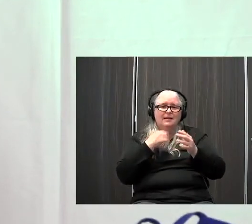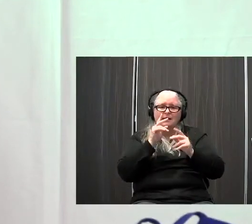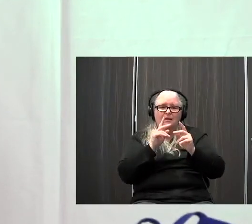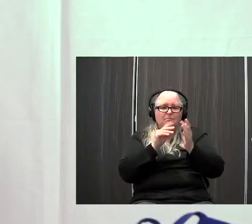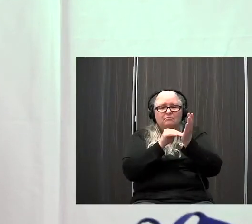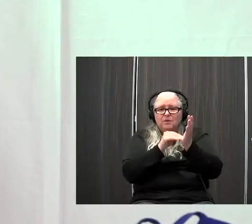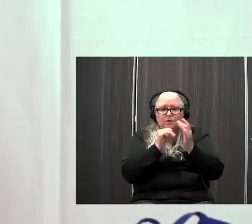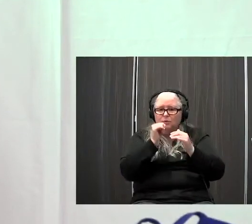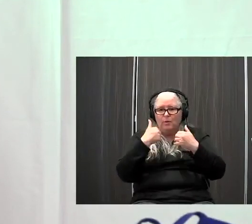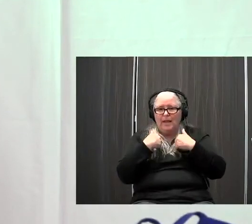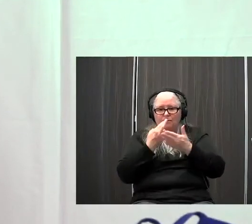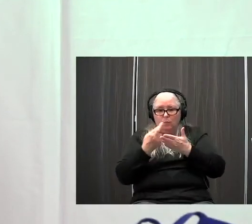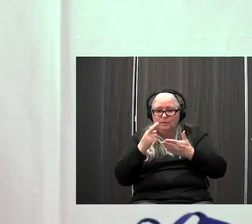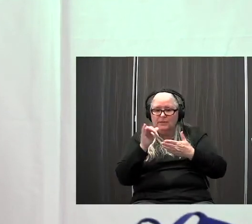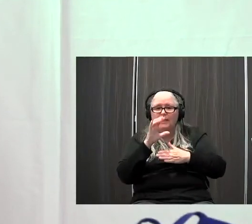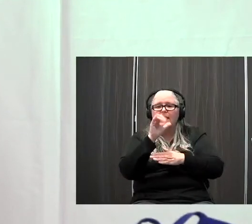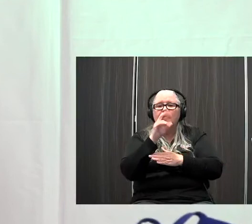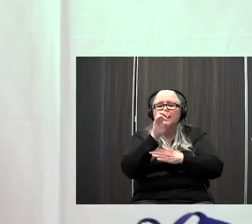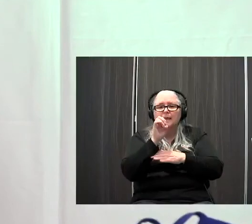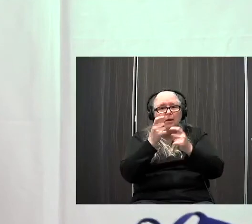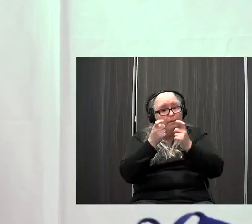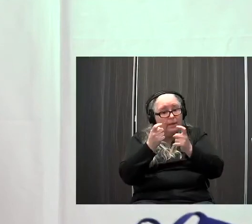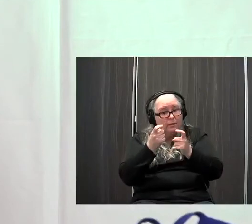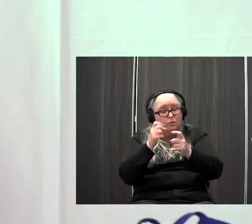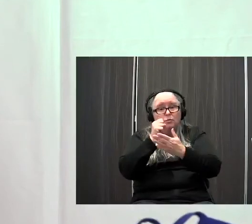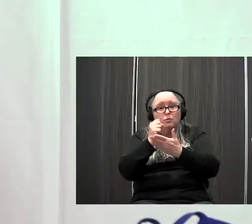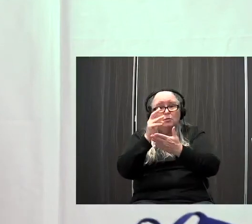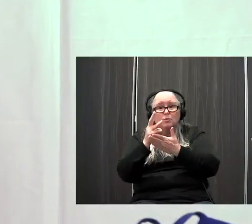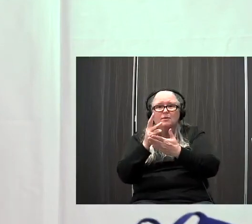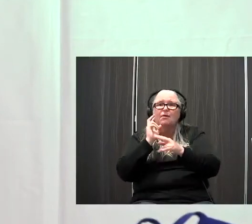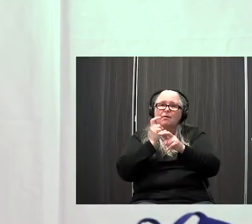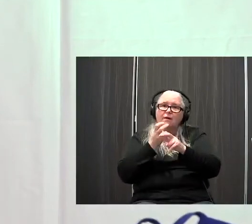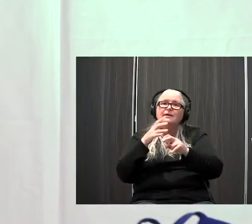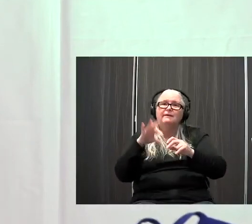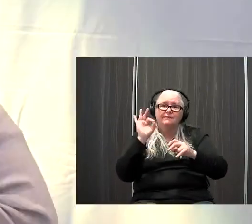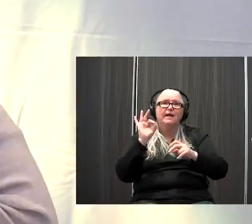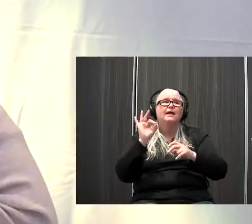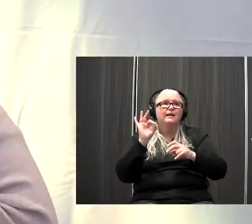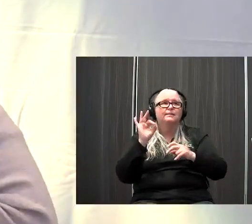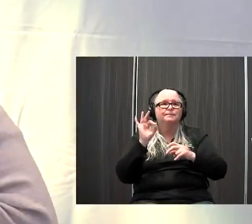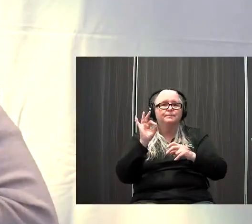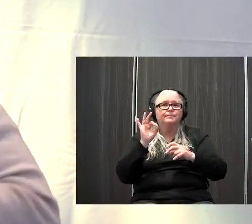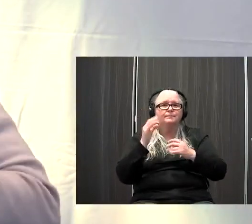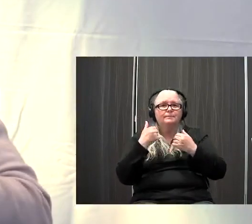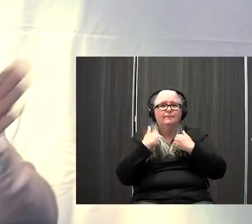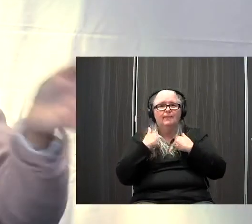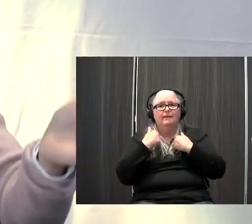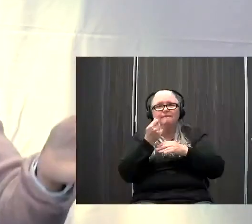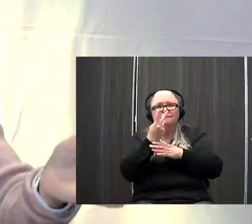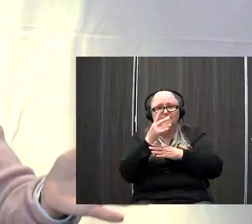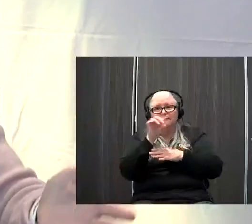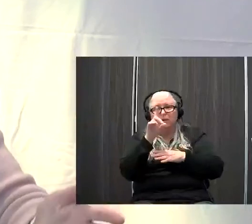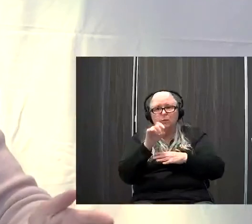managers, social workers. So it can be hard to find that. And then I've just got a couple of questions, kind of